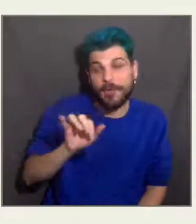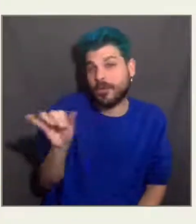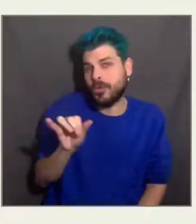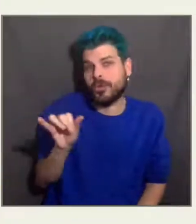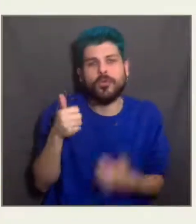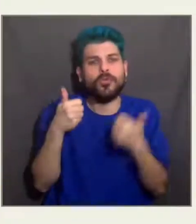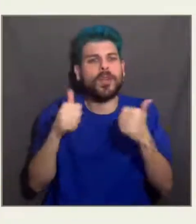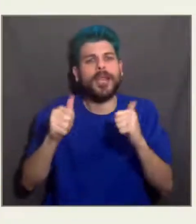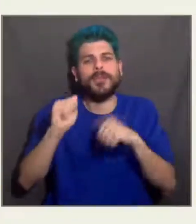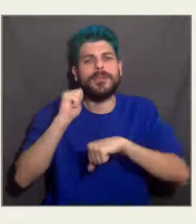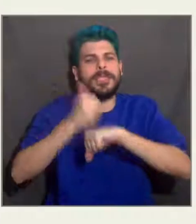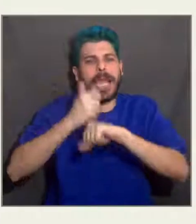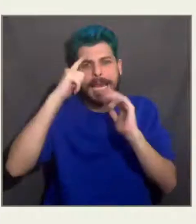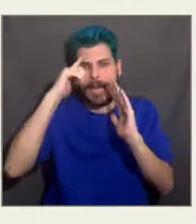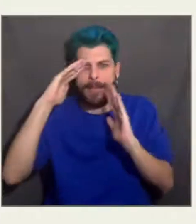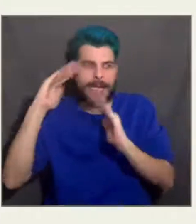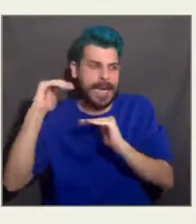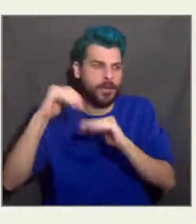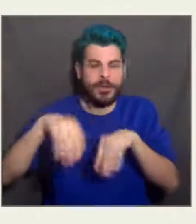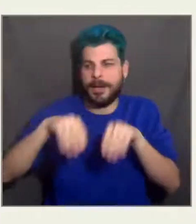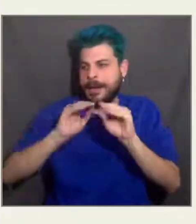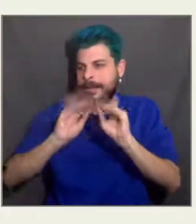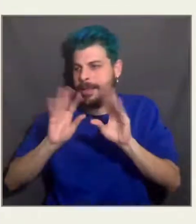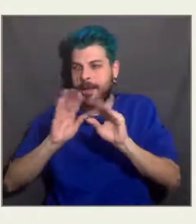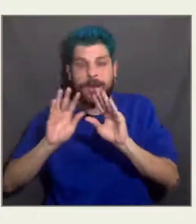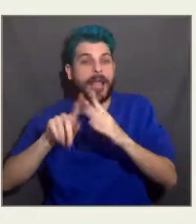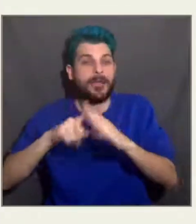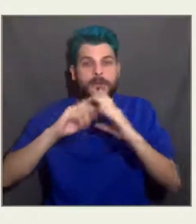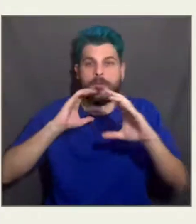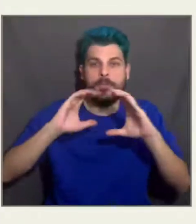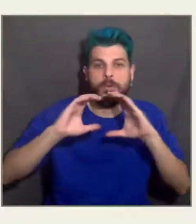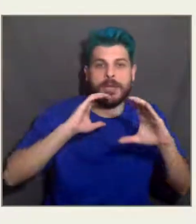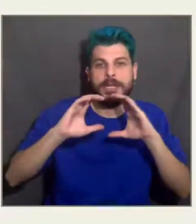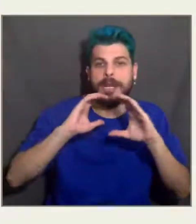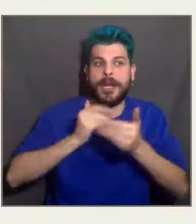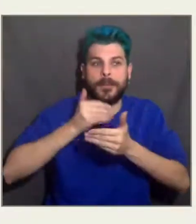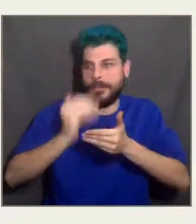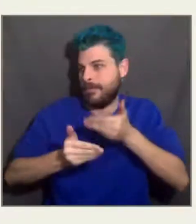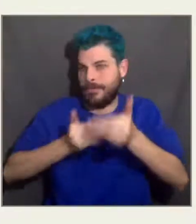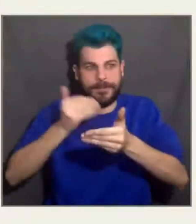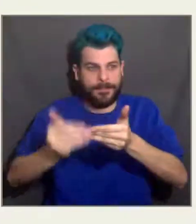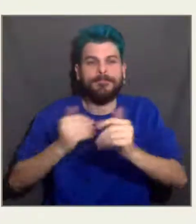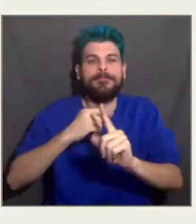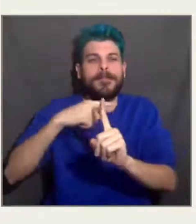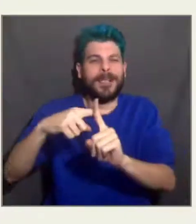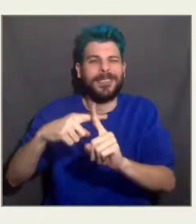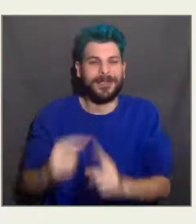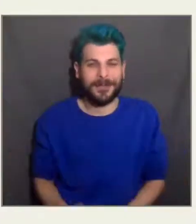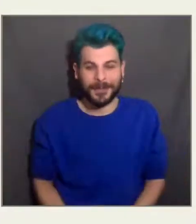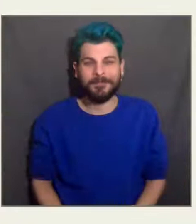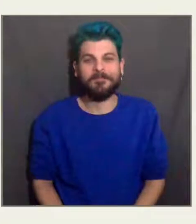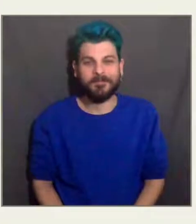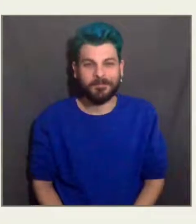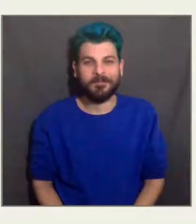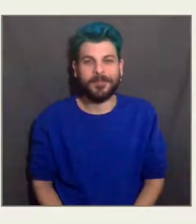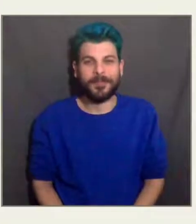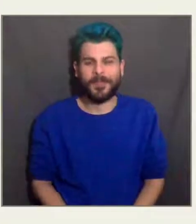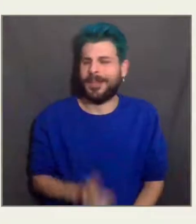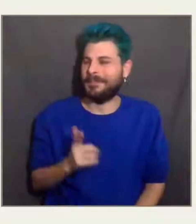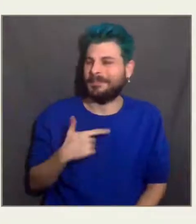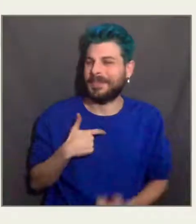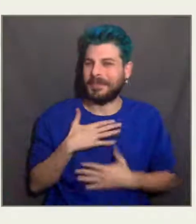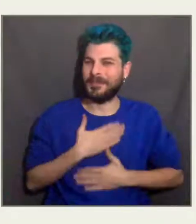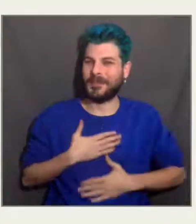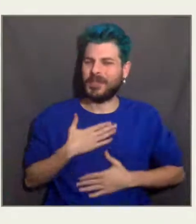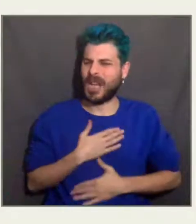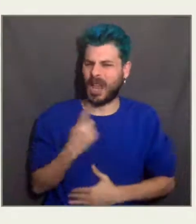expectations so that we're clear and that we are moving things forward in a positive way. Well, I appreciate that. I have one quick